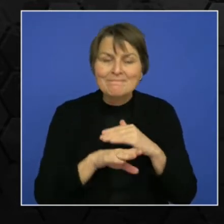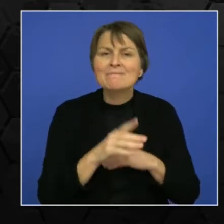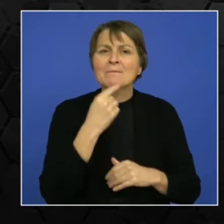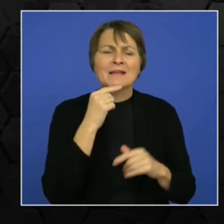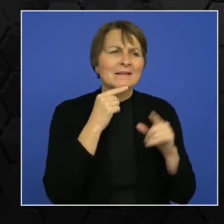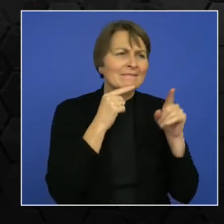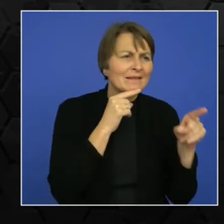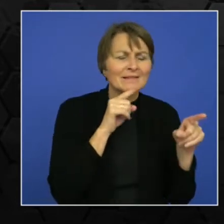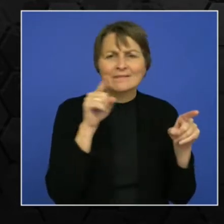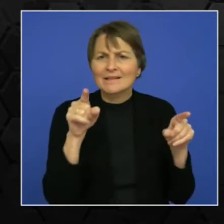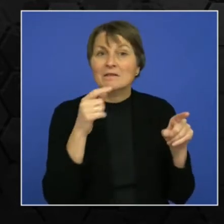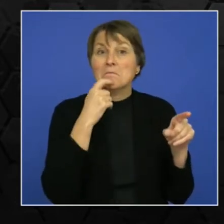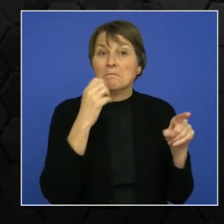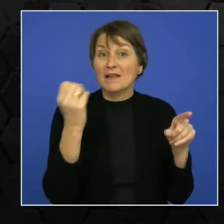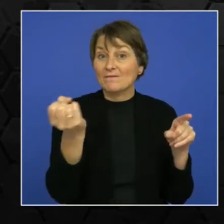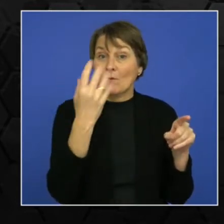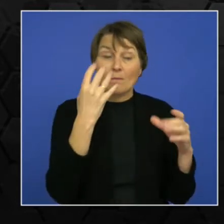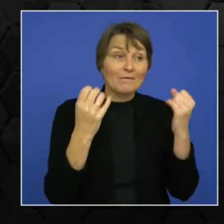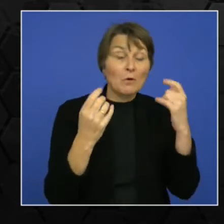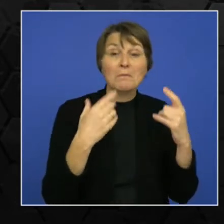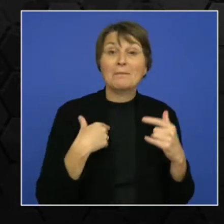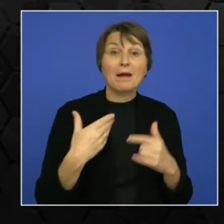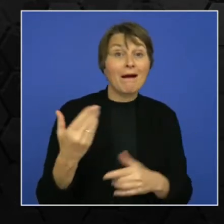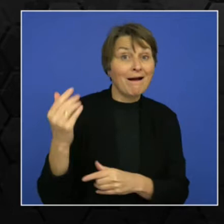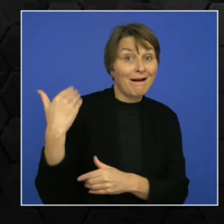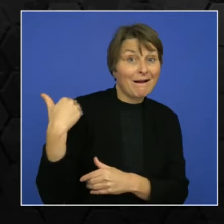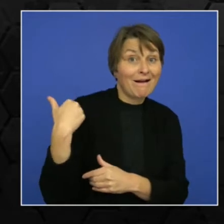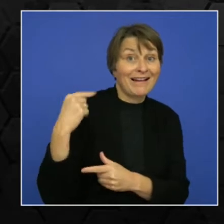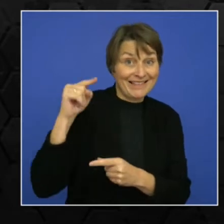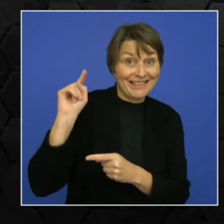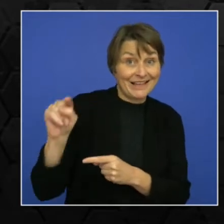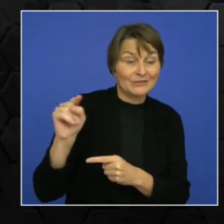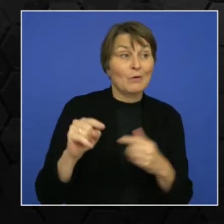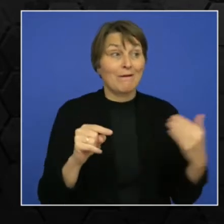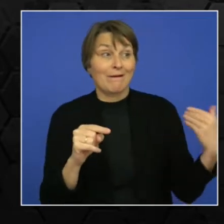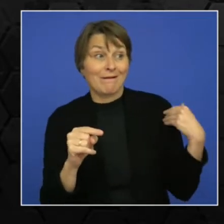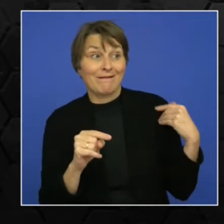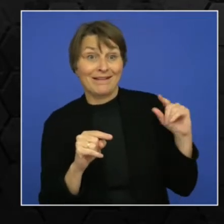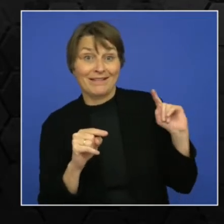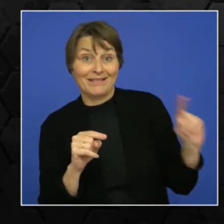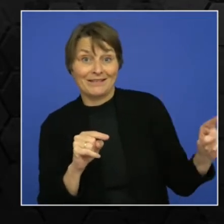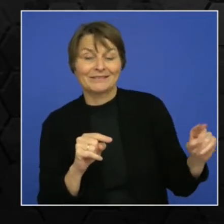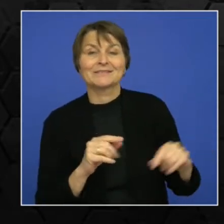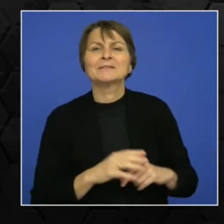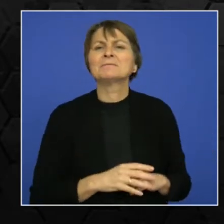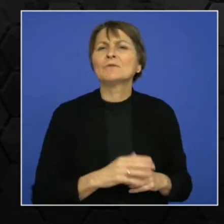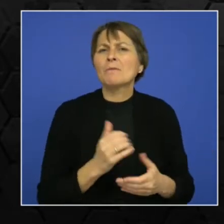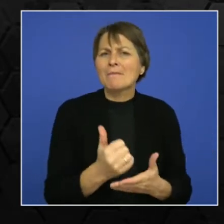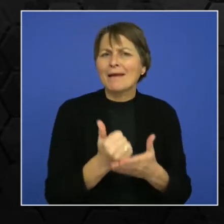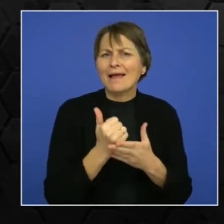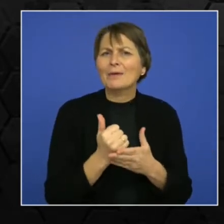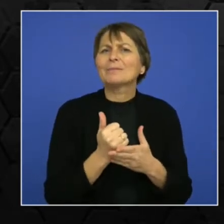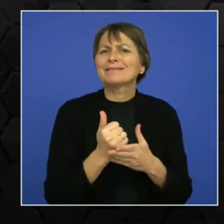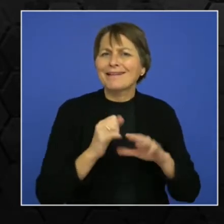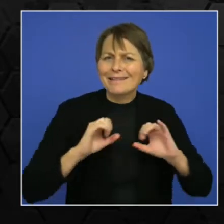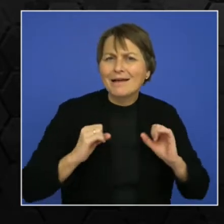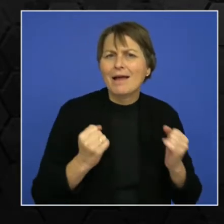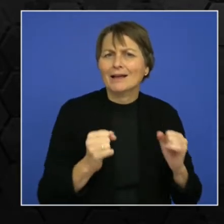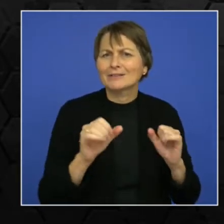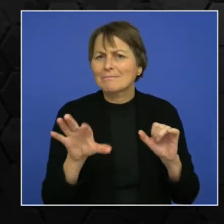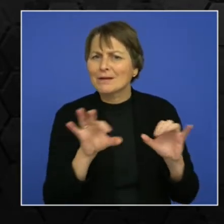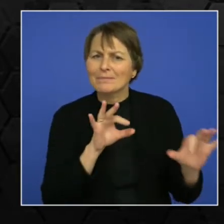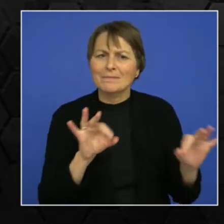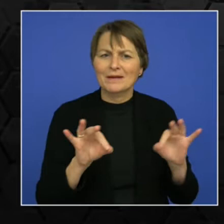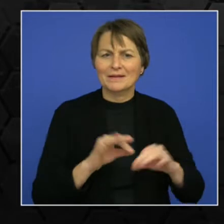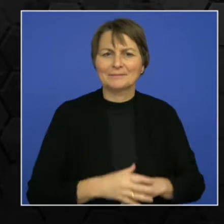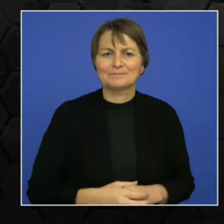whether it may be a comedy or any other thing. So like for example, if I choose action, I'll get all like for one section